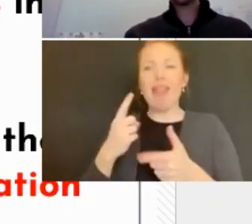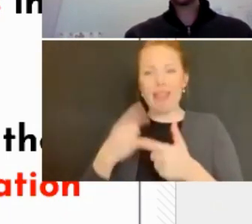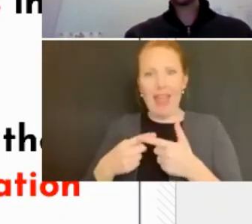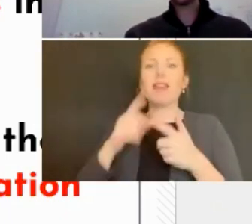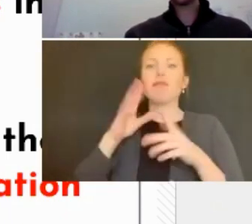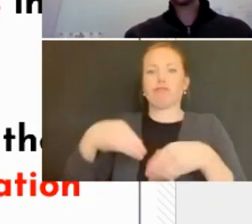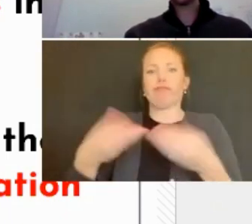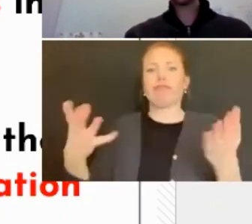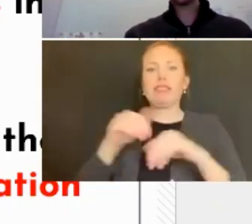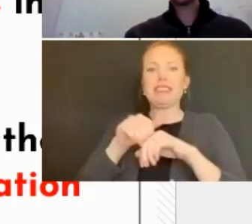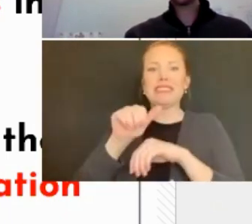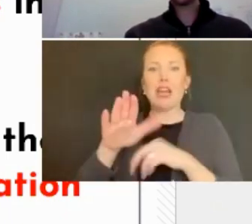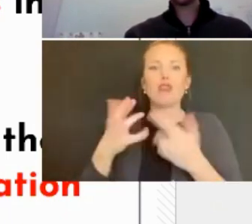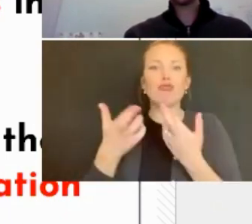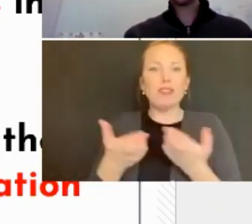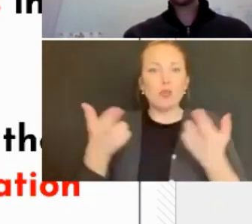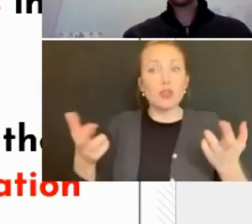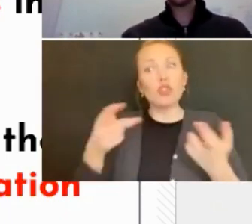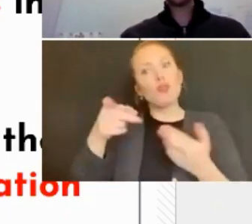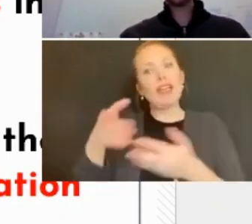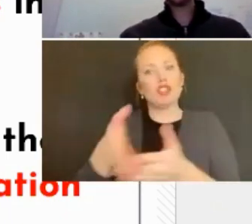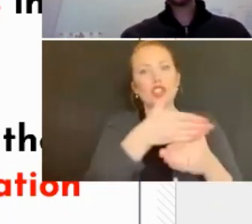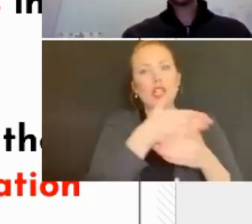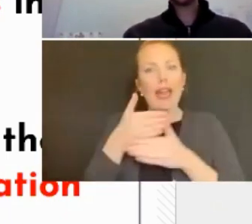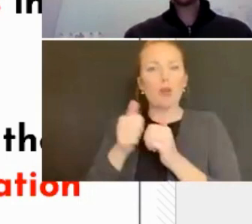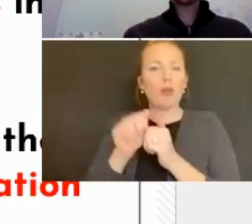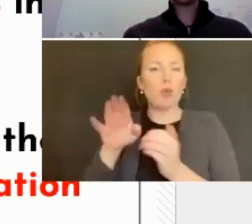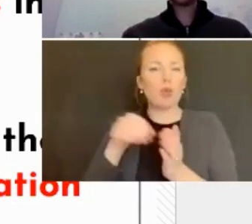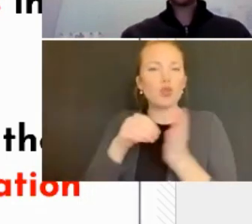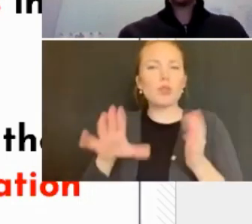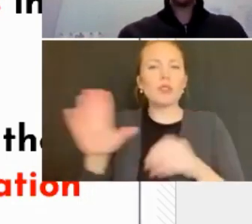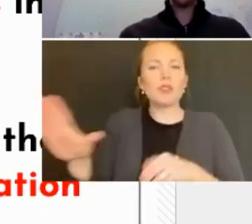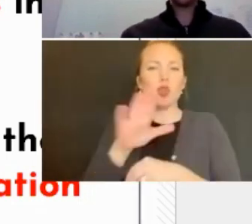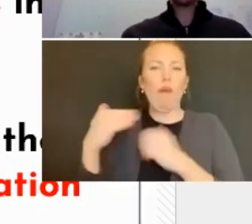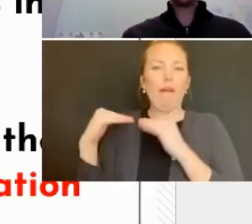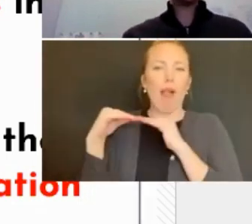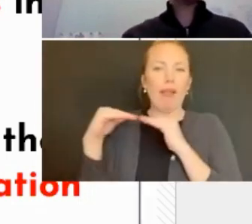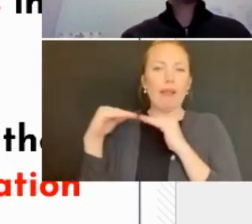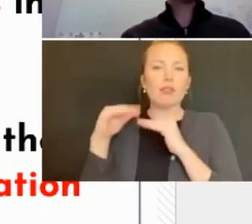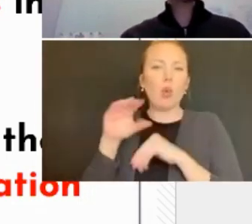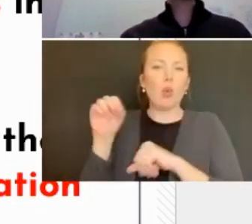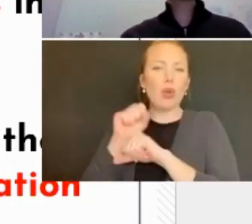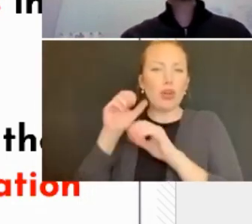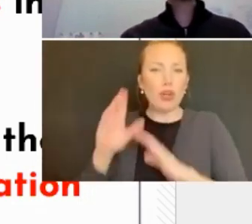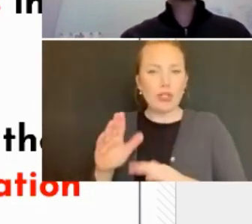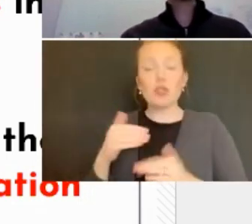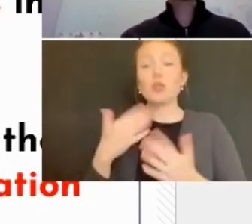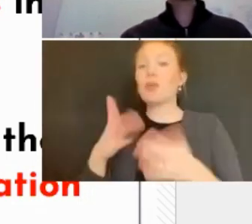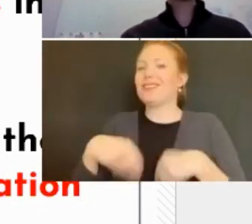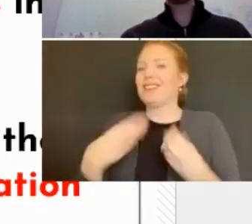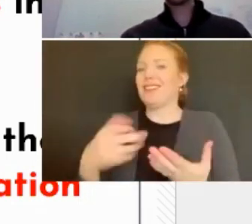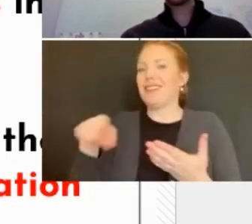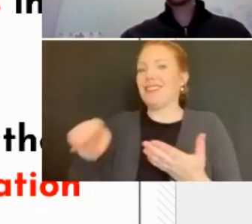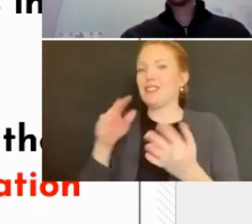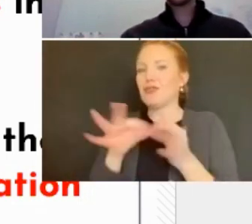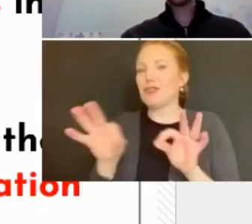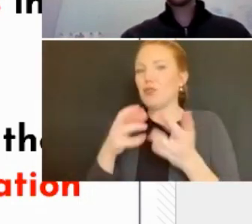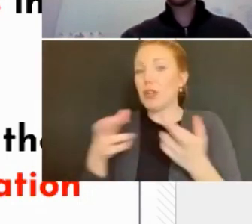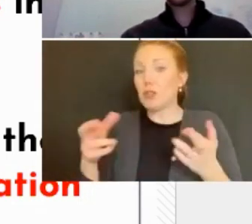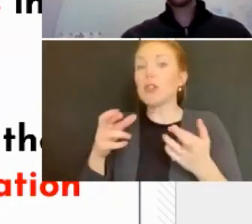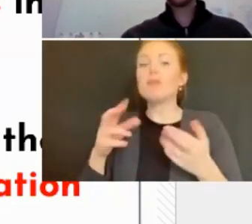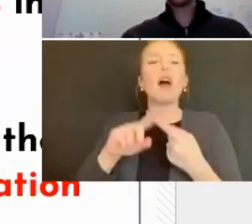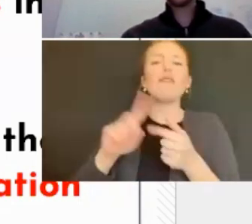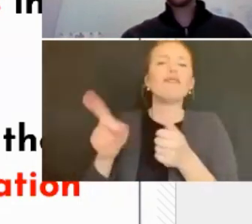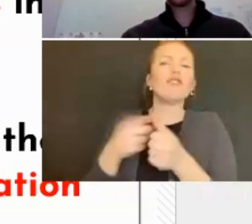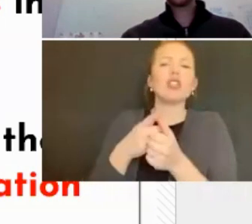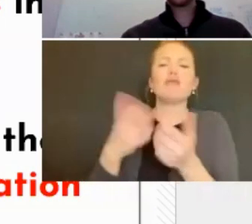these resources so you can share them with your students and your colleagues. Okay, so we'd love to give this out, but we wanna chat first. We can't